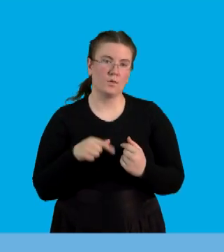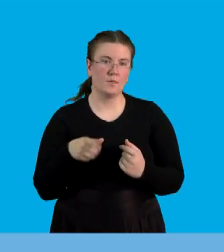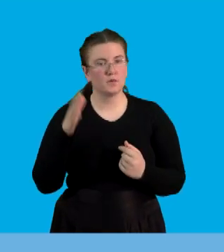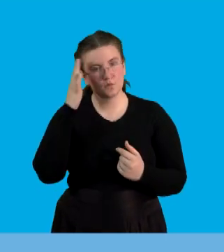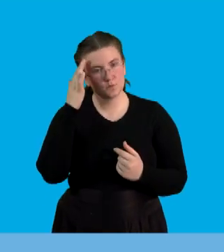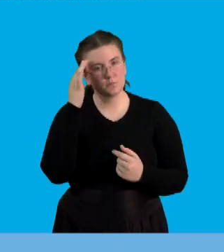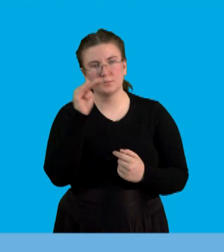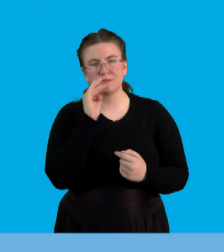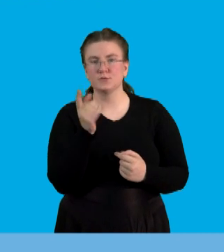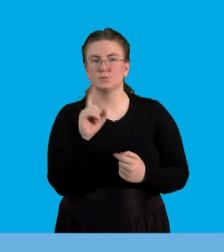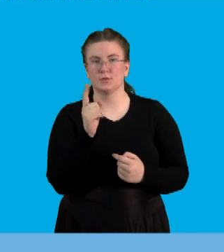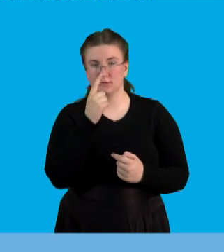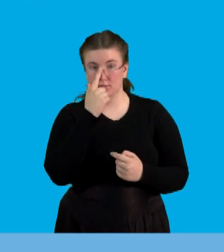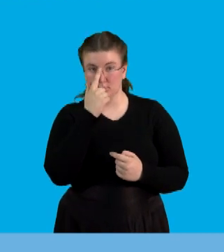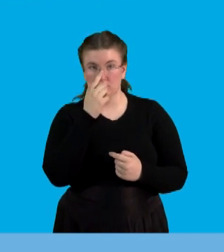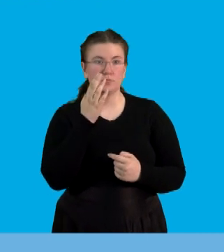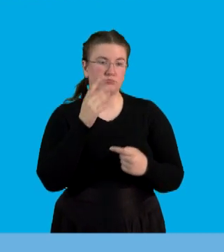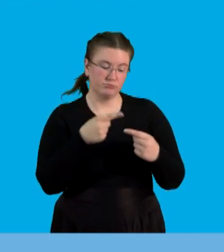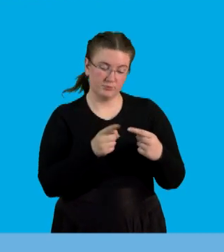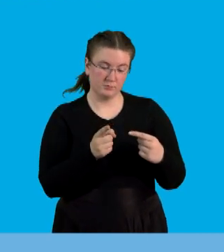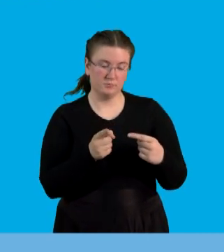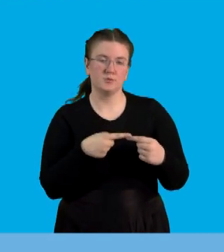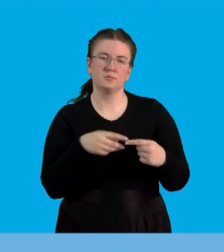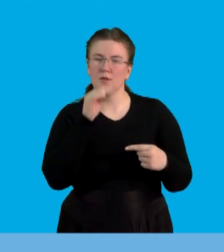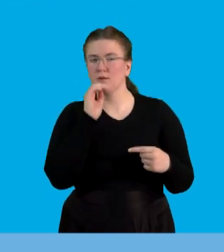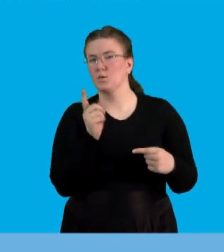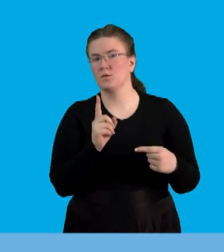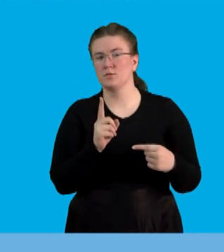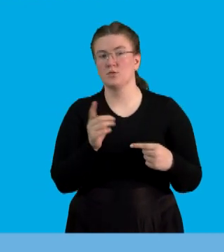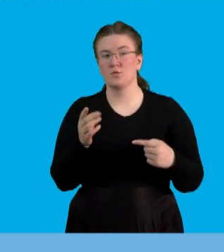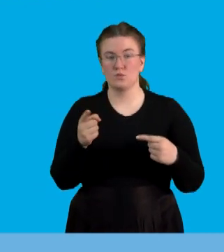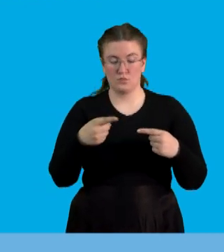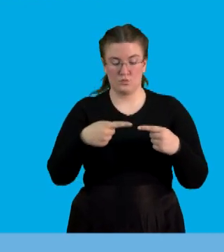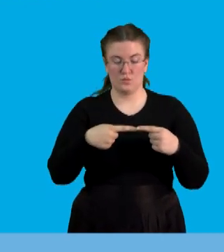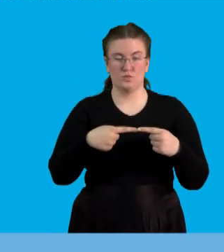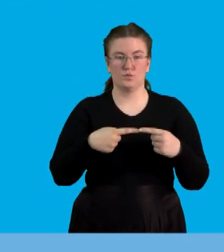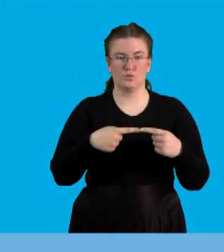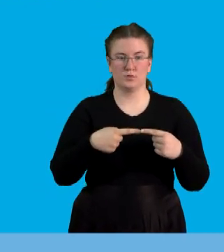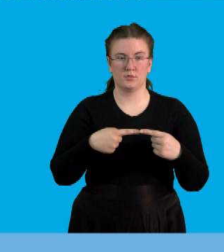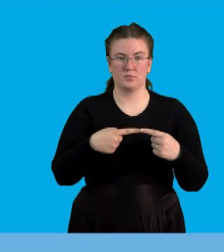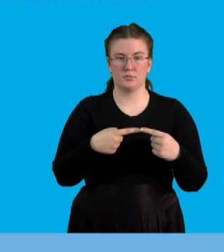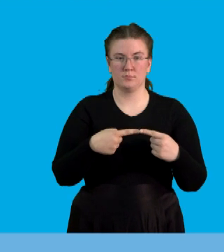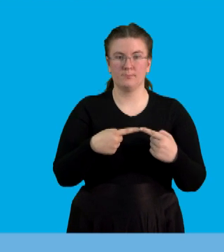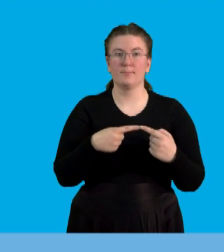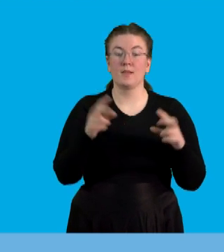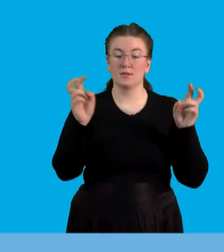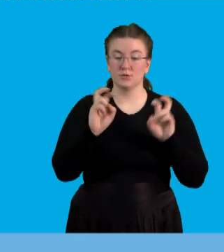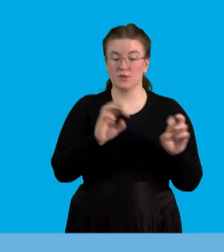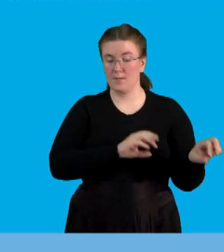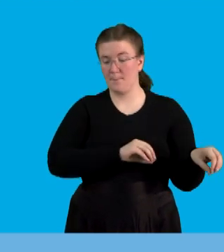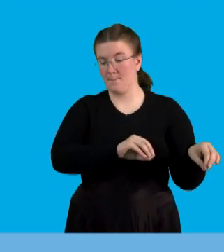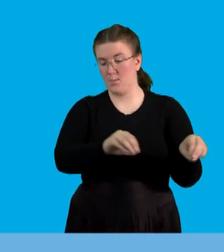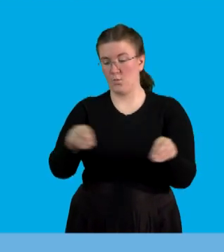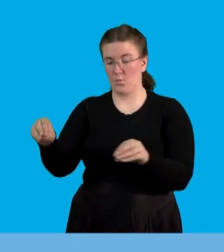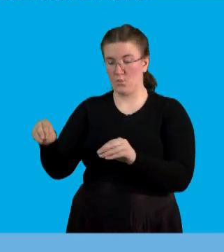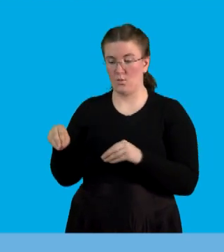can be closed, and we need to know what it means for a switch to be open or closed. So if it's closed, we're saying that it allows